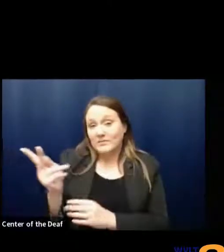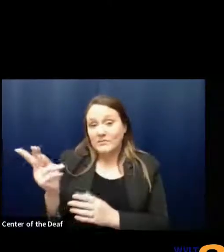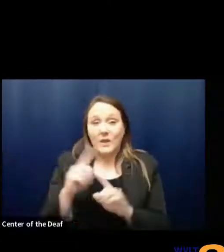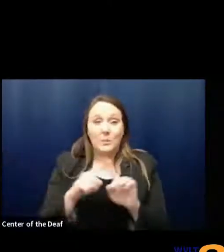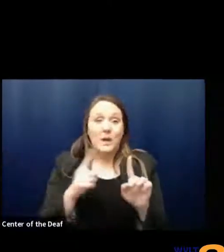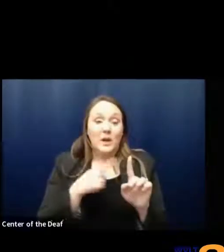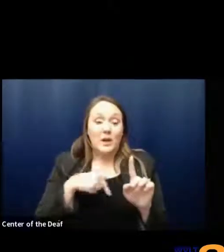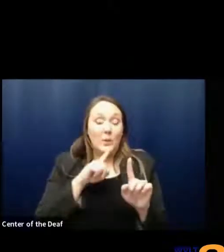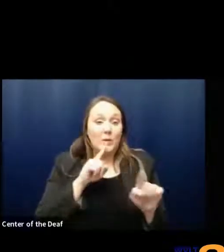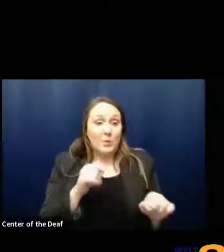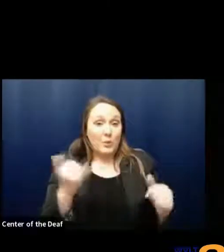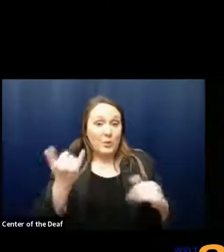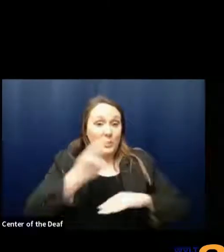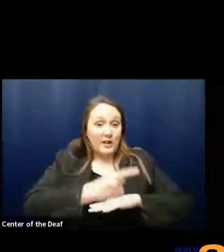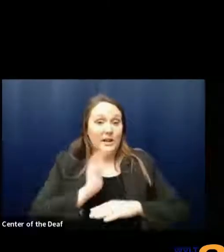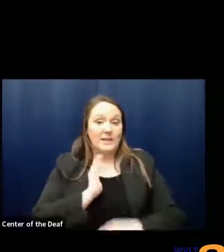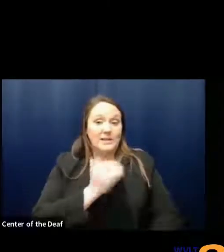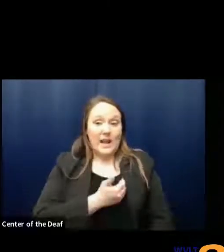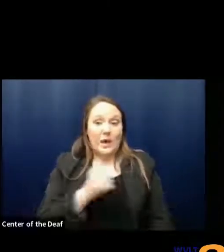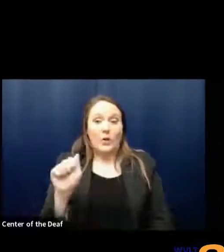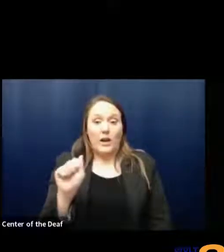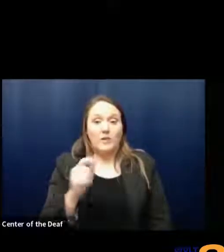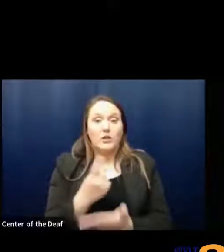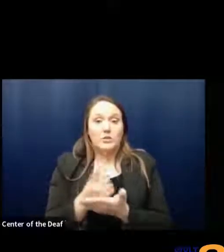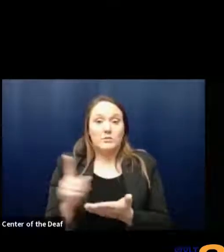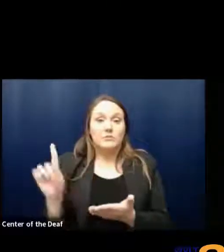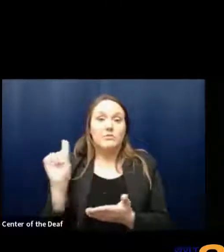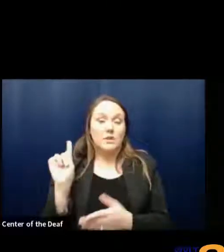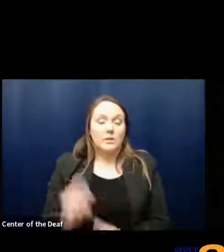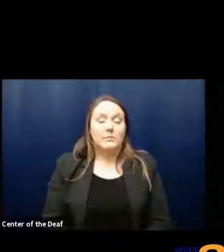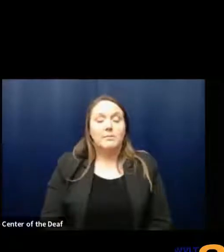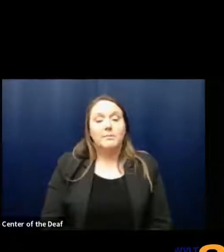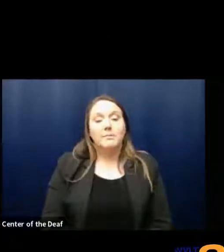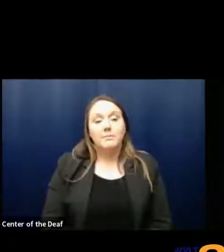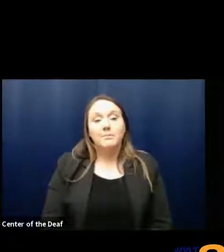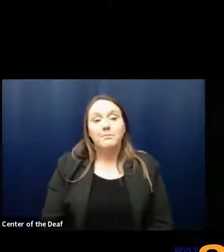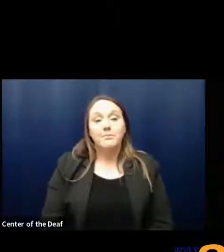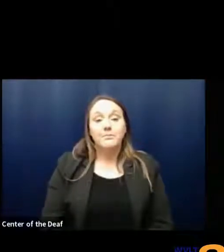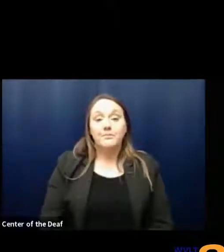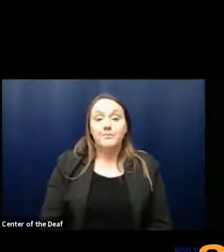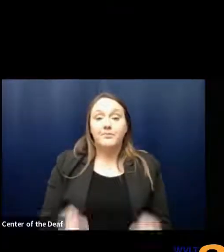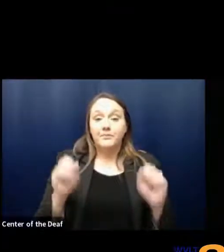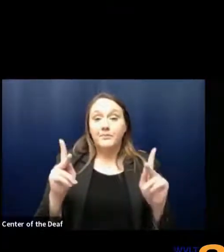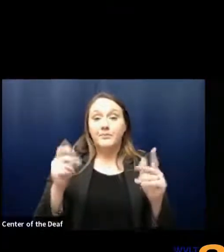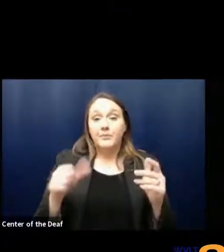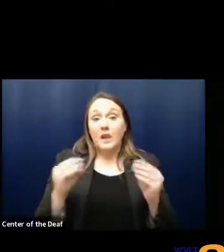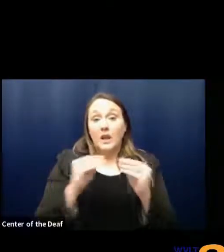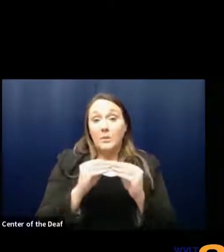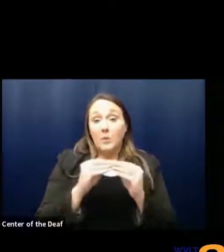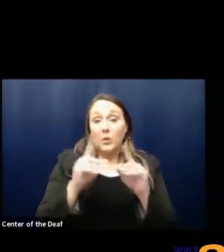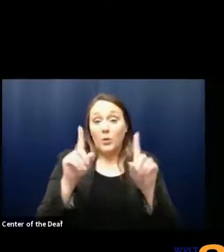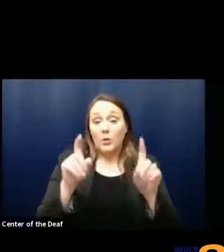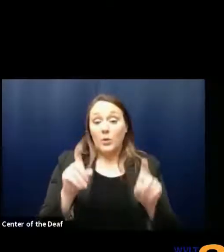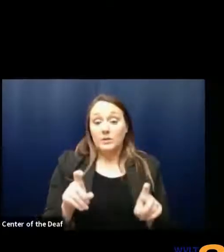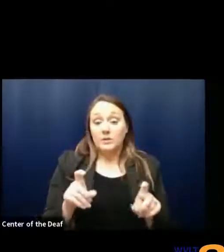reporting today is what our average was last week. All right, any further questions?